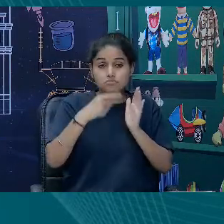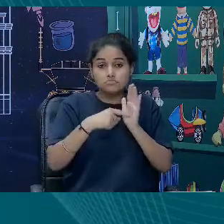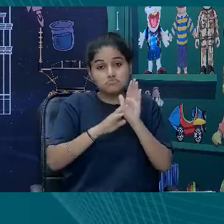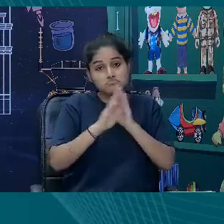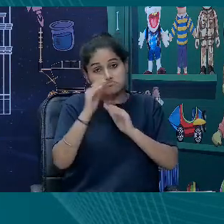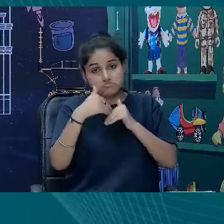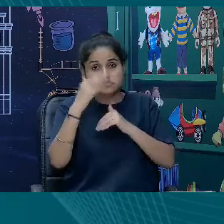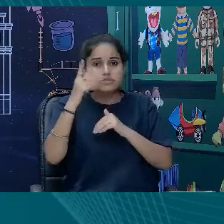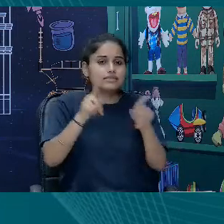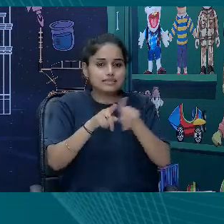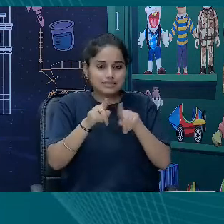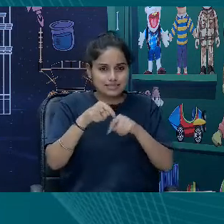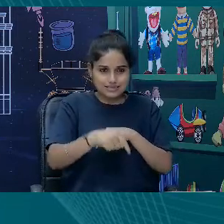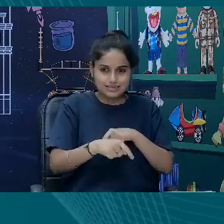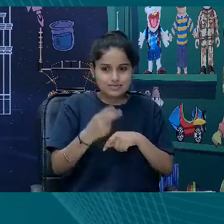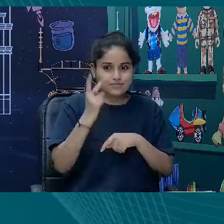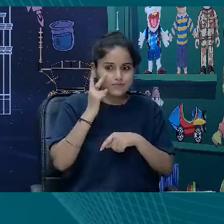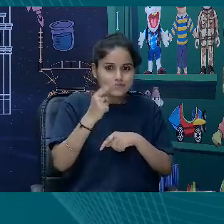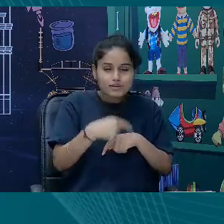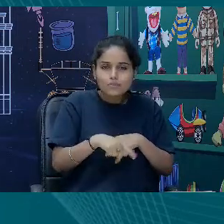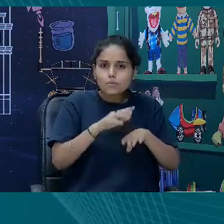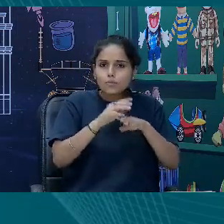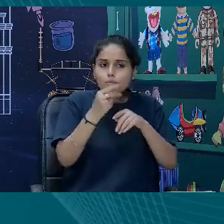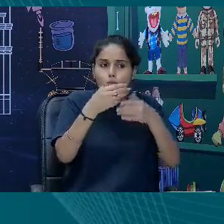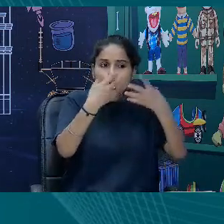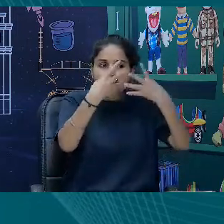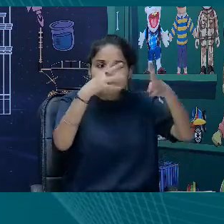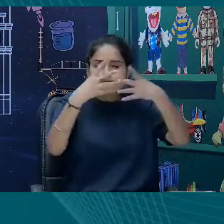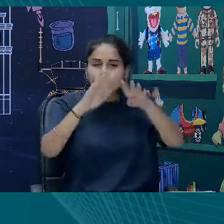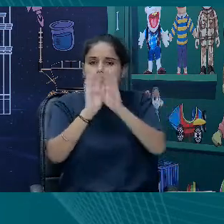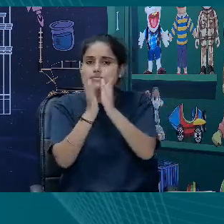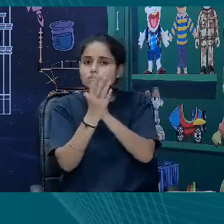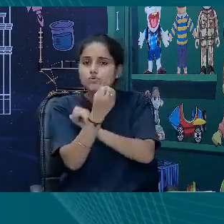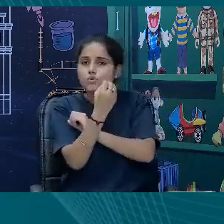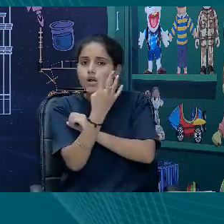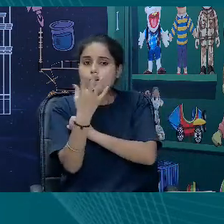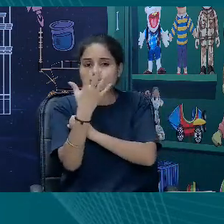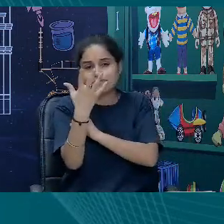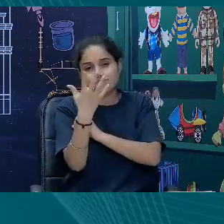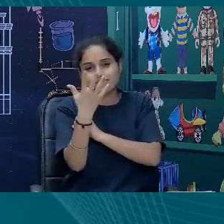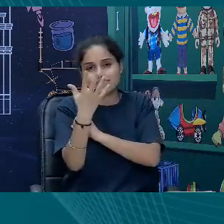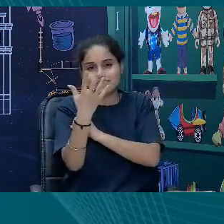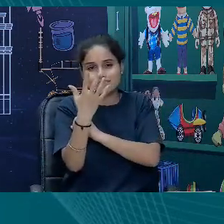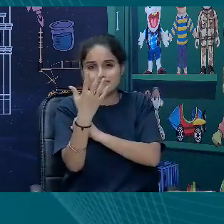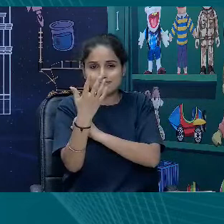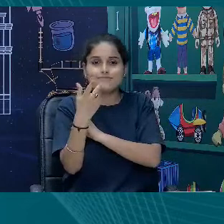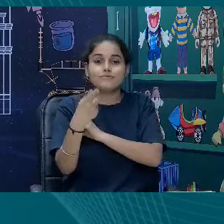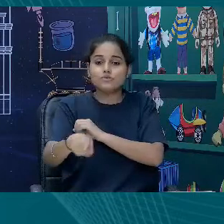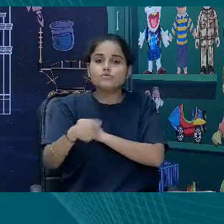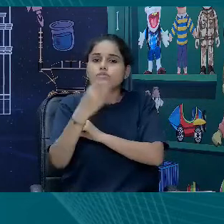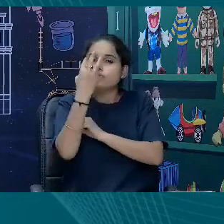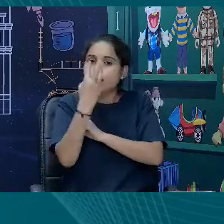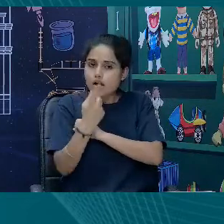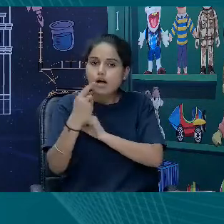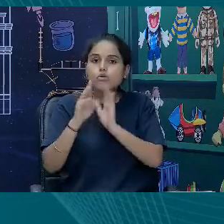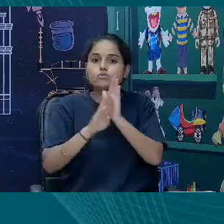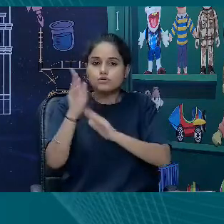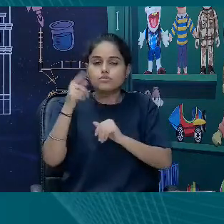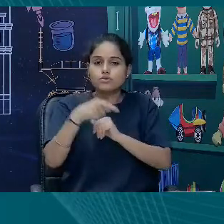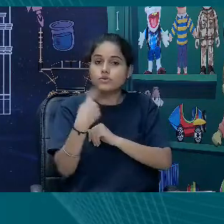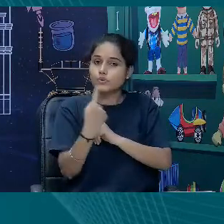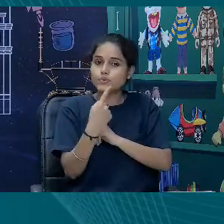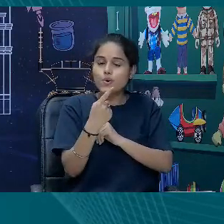in this as well. Like I have placed the windows like this, they can place it this way also. So not just the literacy, but we are working